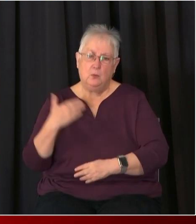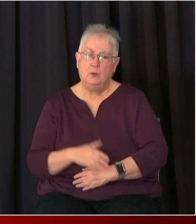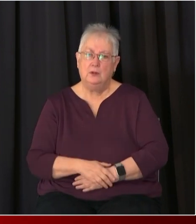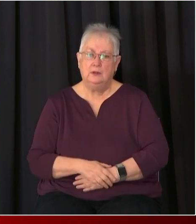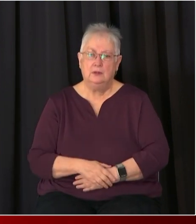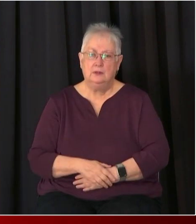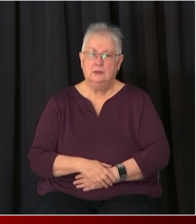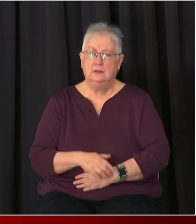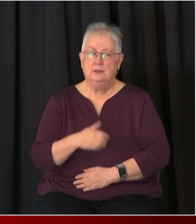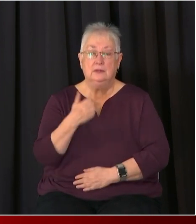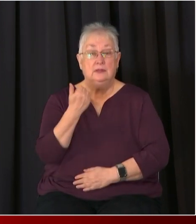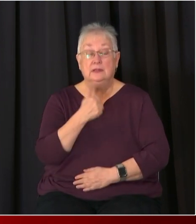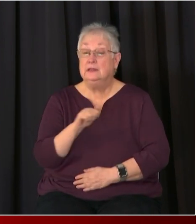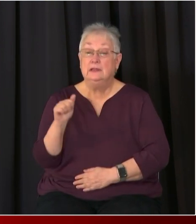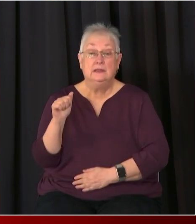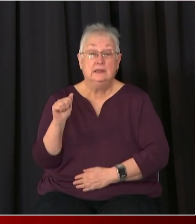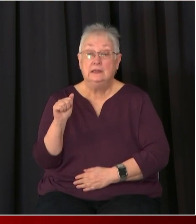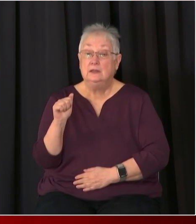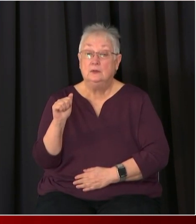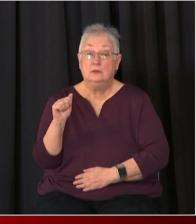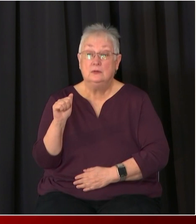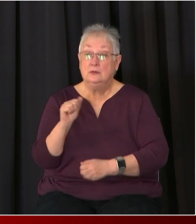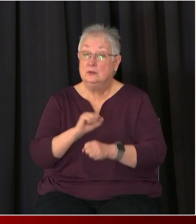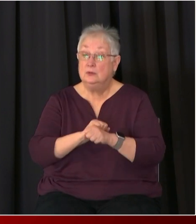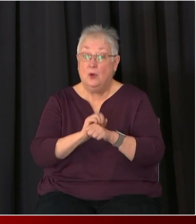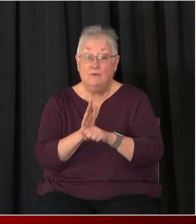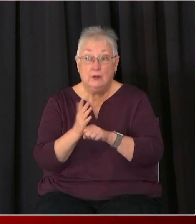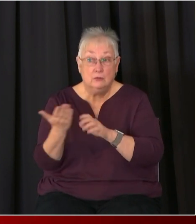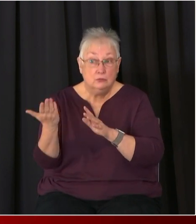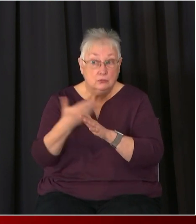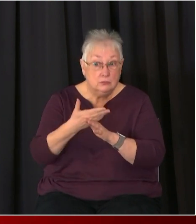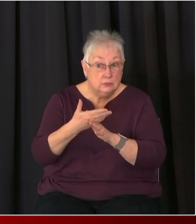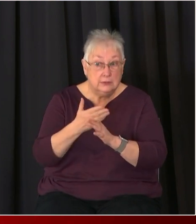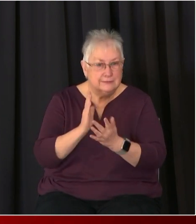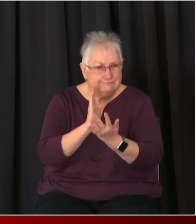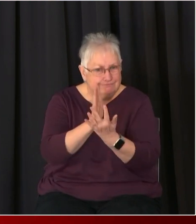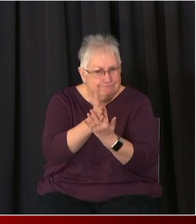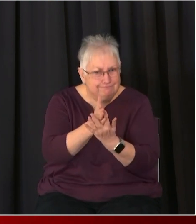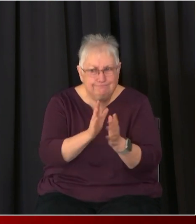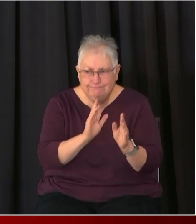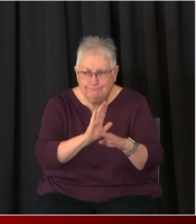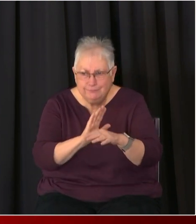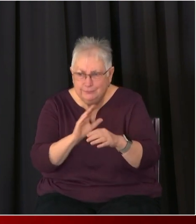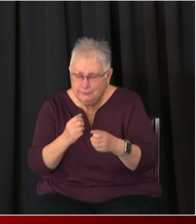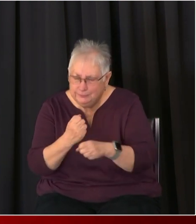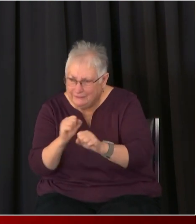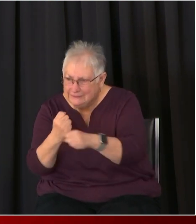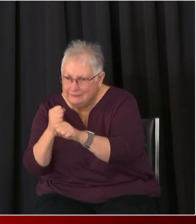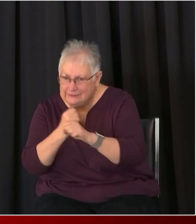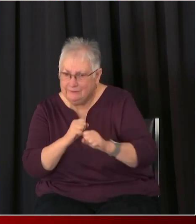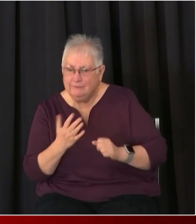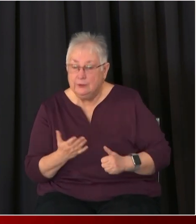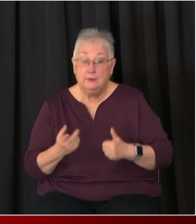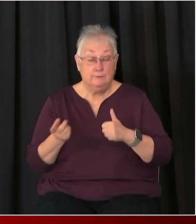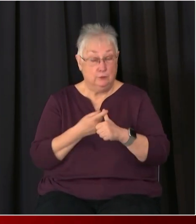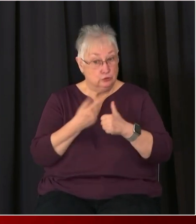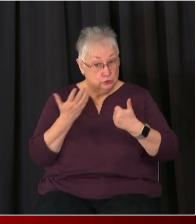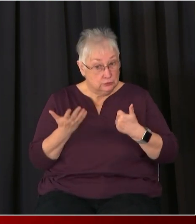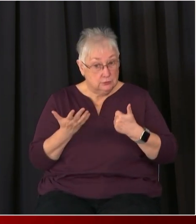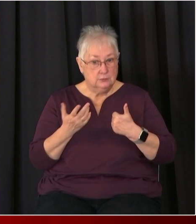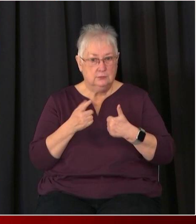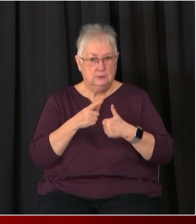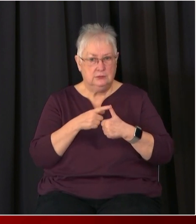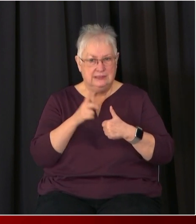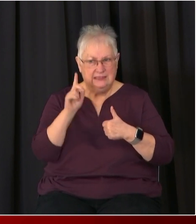be targeted and based on our data. And in addition to the interventions we're going to talk about today,